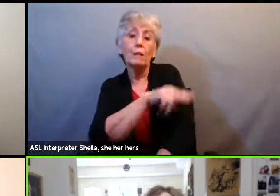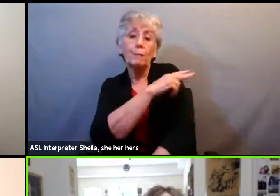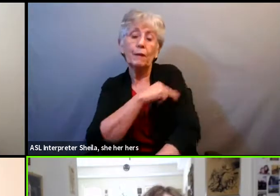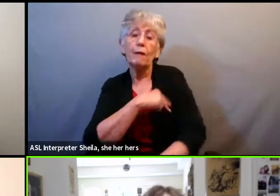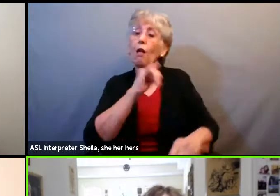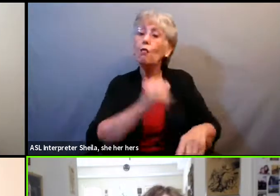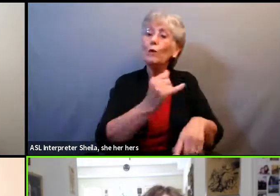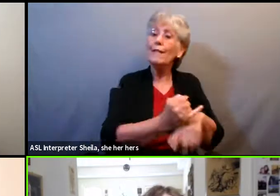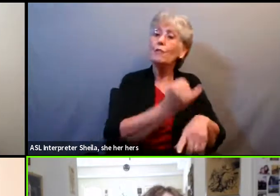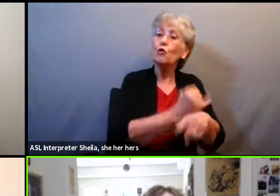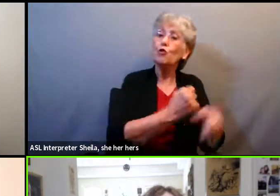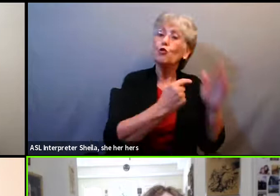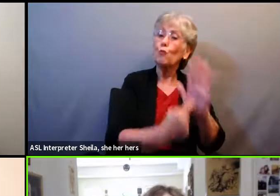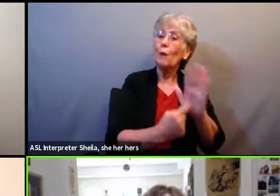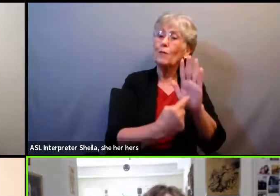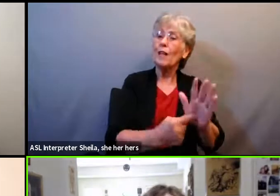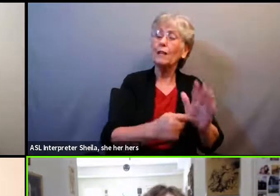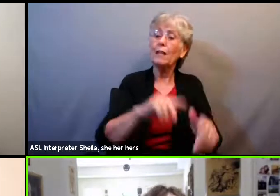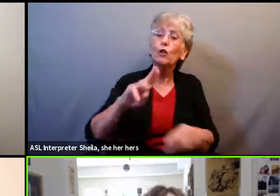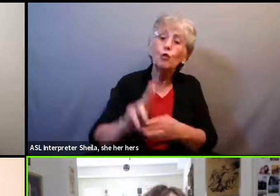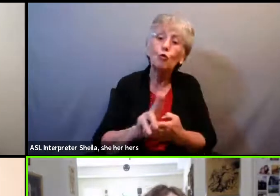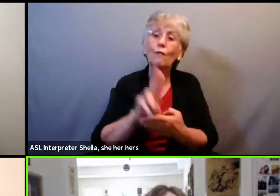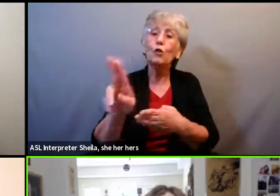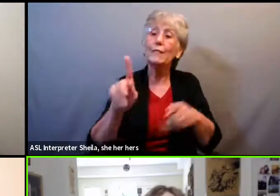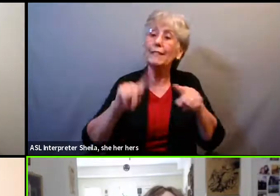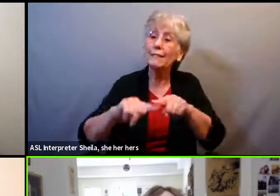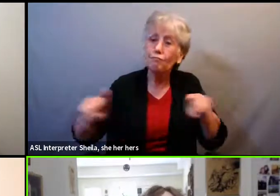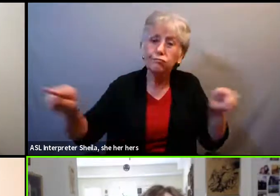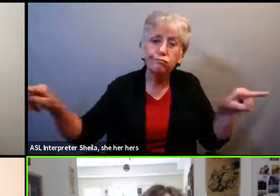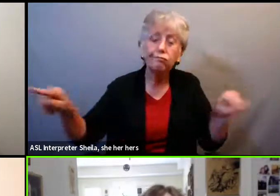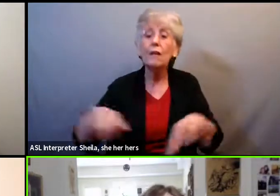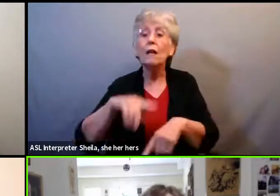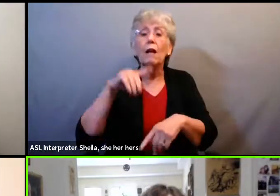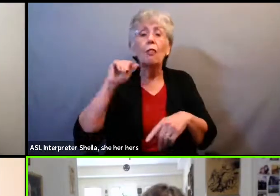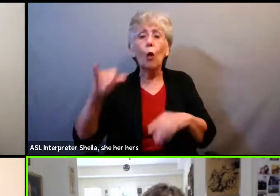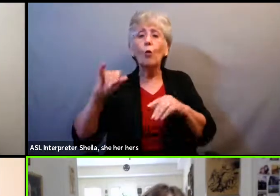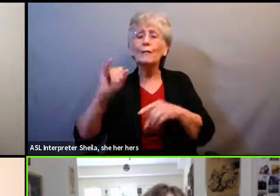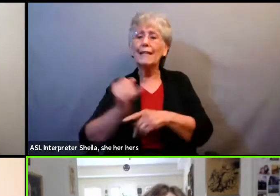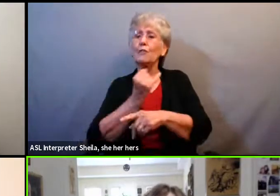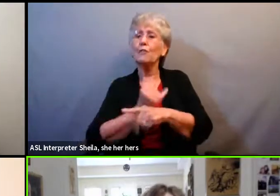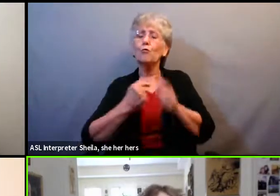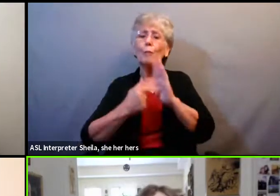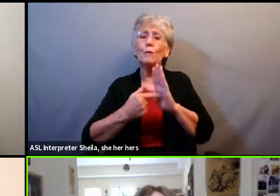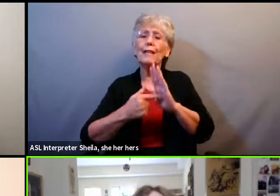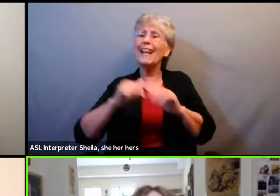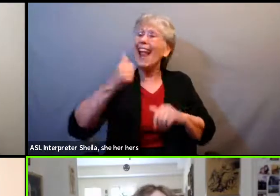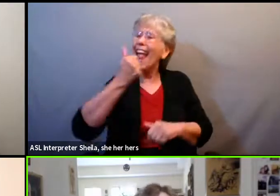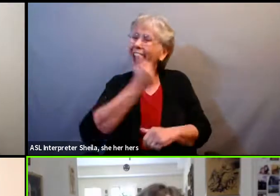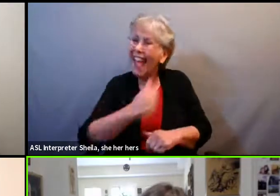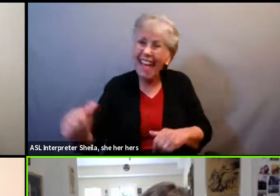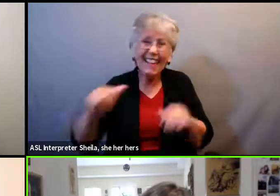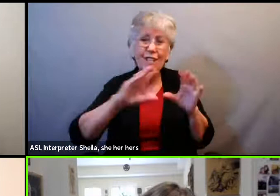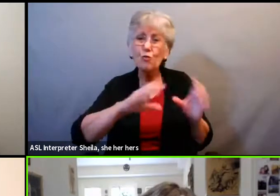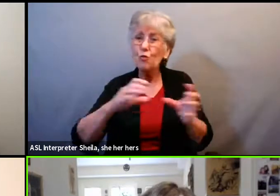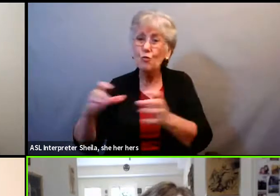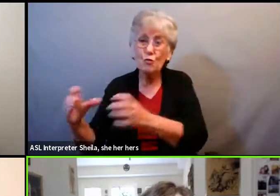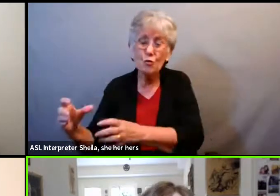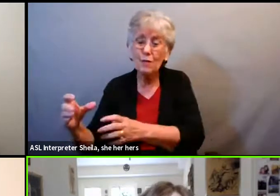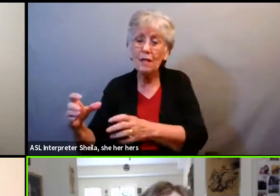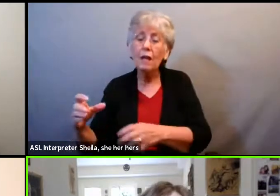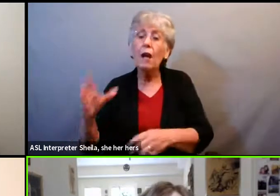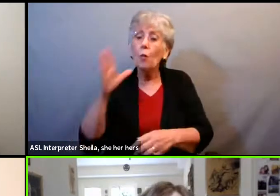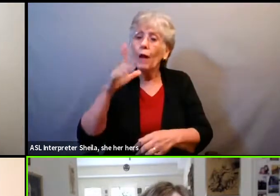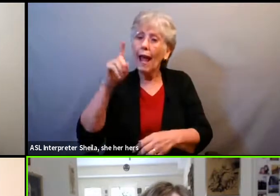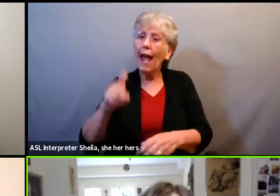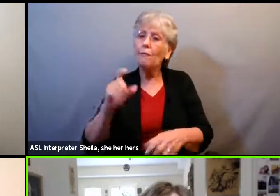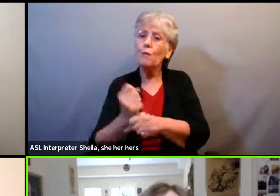representing universities, the institutions representing any entity that was going to have to make